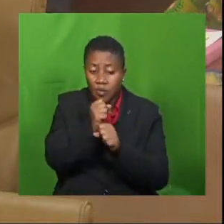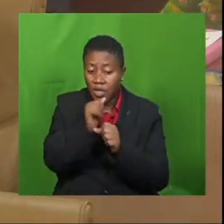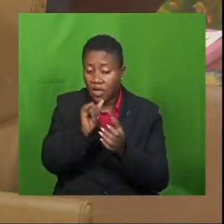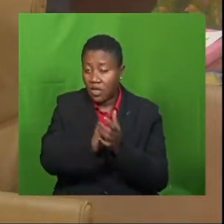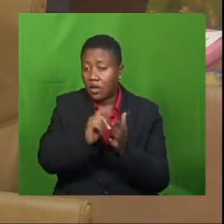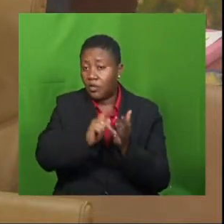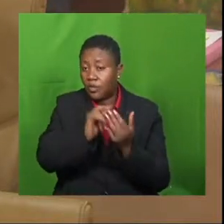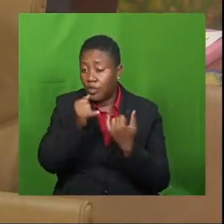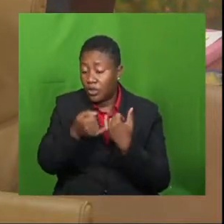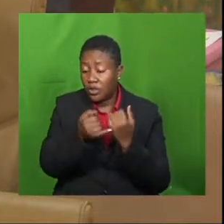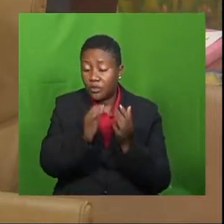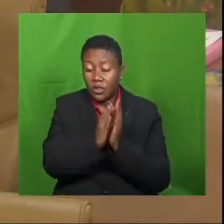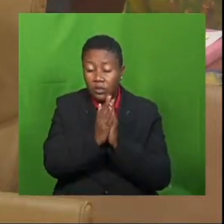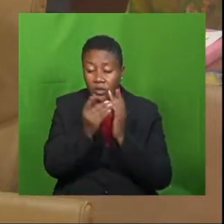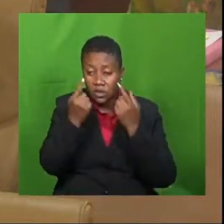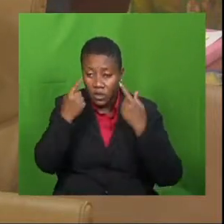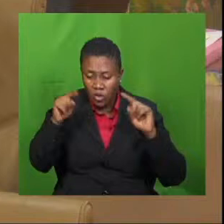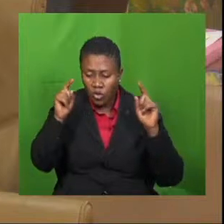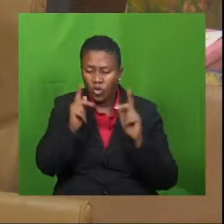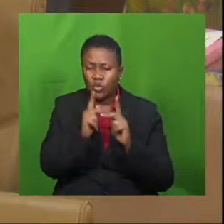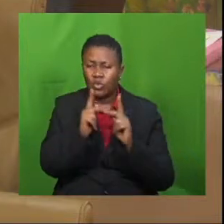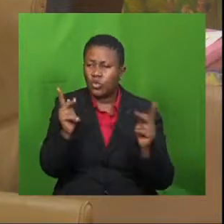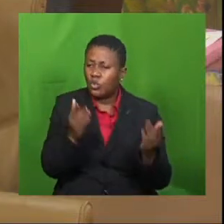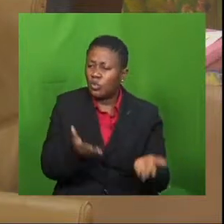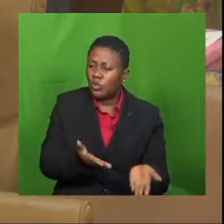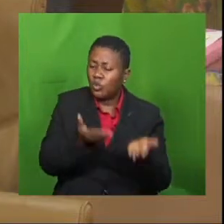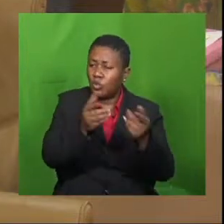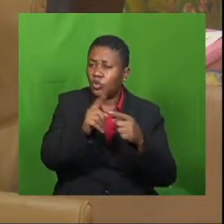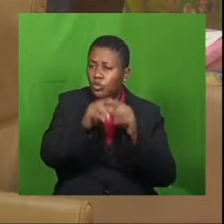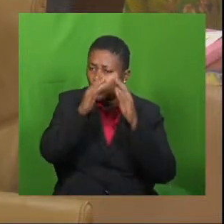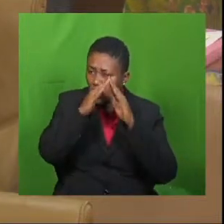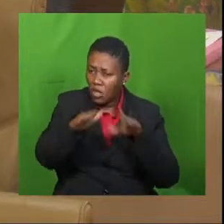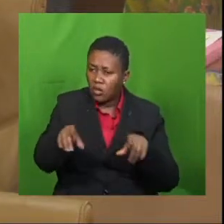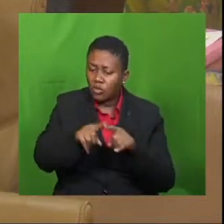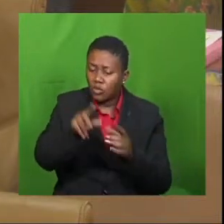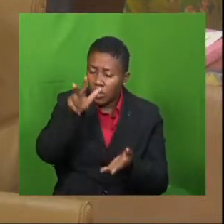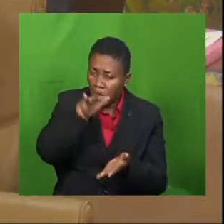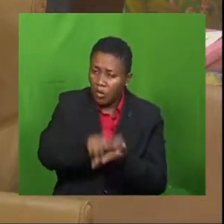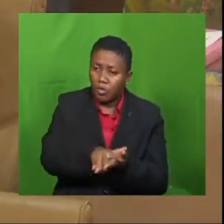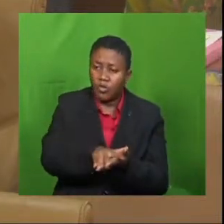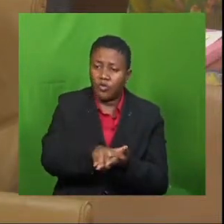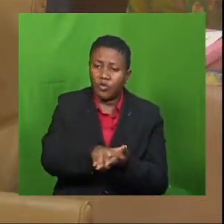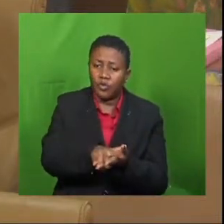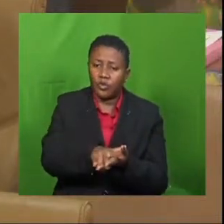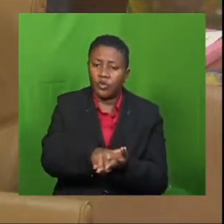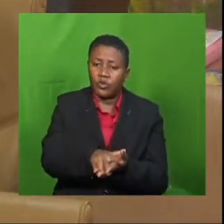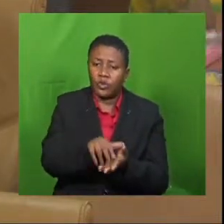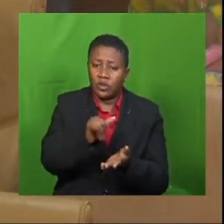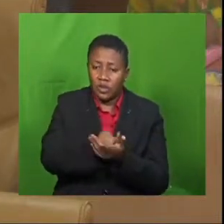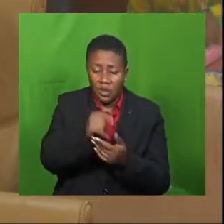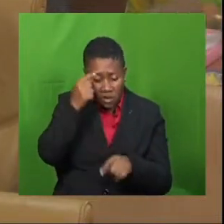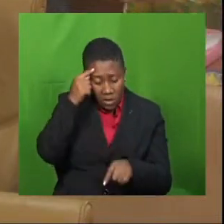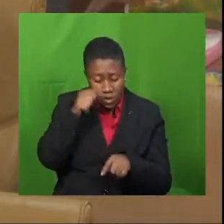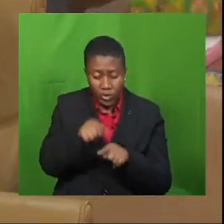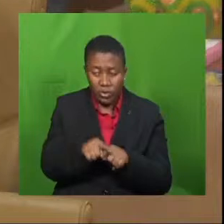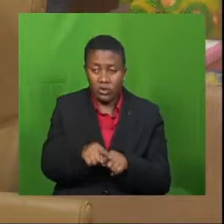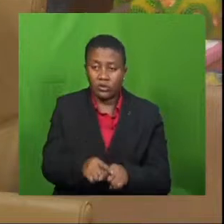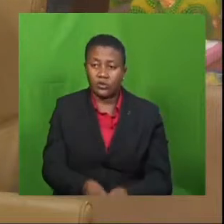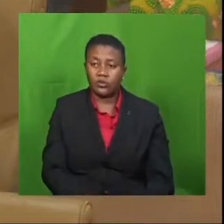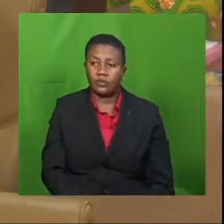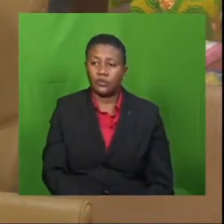House to approve the facility. Respectfully submitted, I so move, Mr.